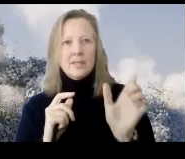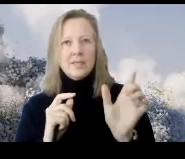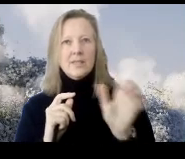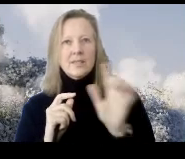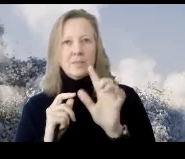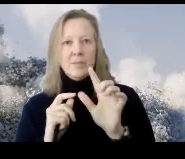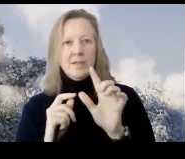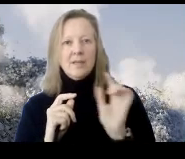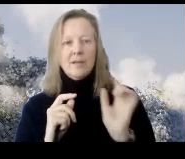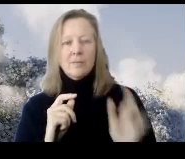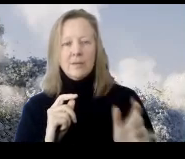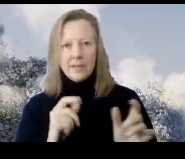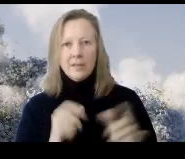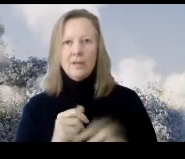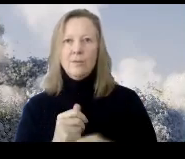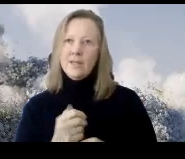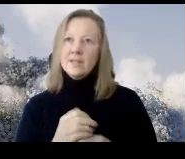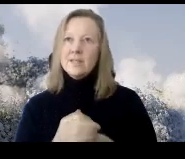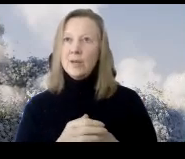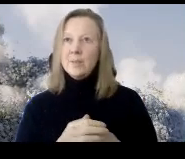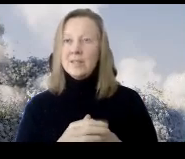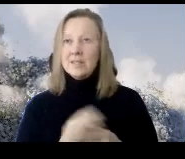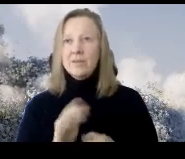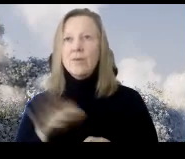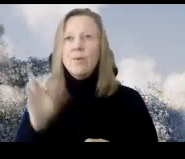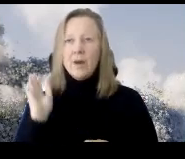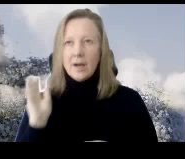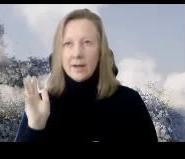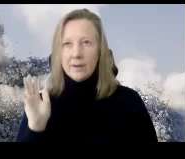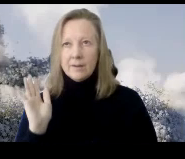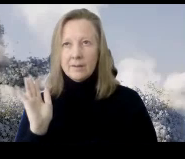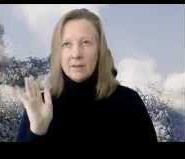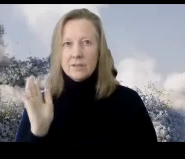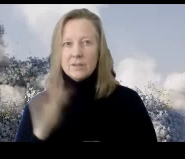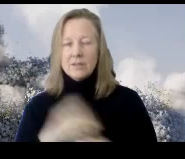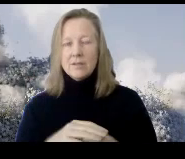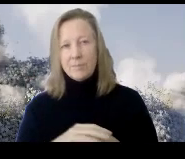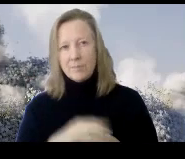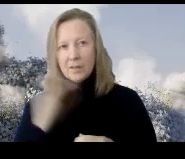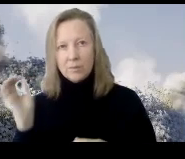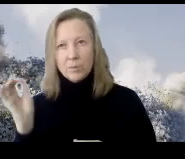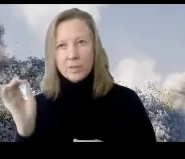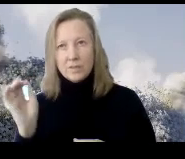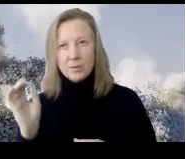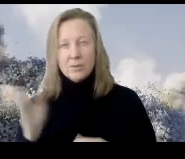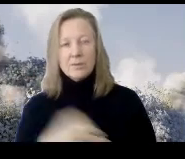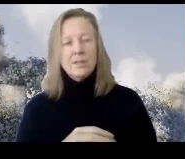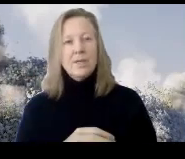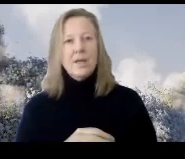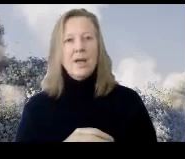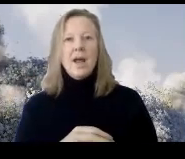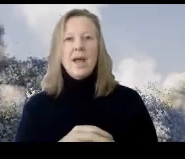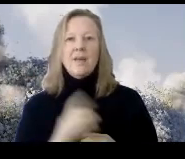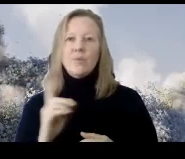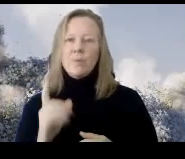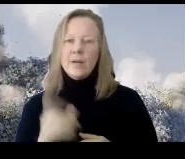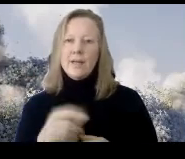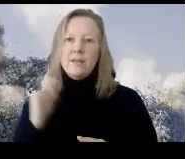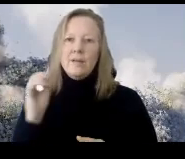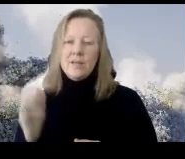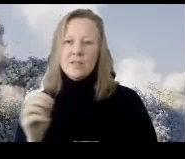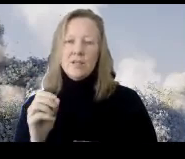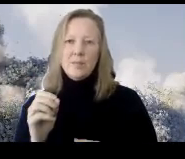For listening, speaking, and reading, you need a CLB 7 or higher. It's a little more difficult. And